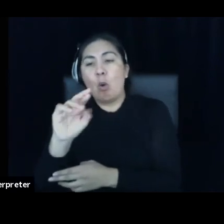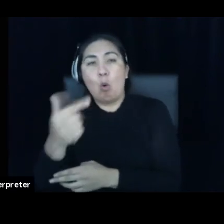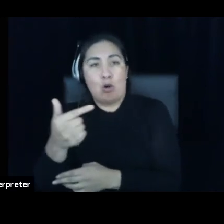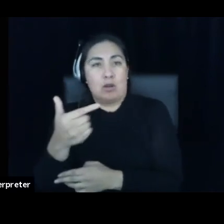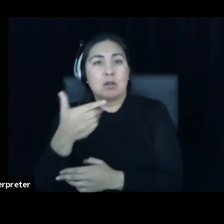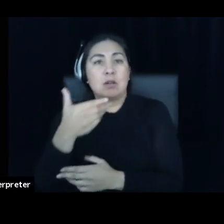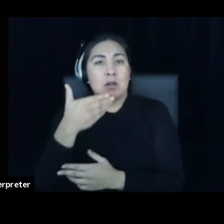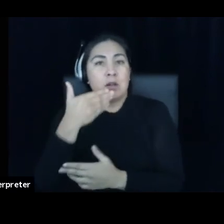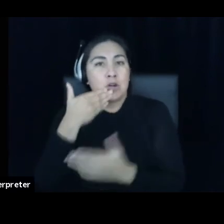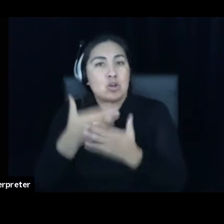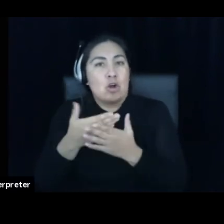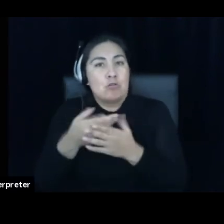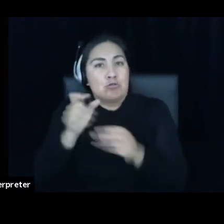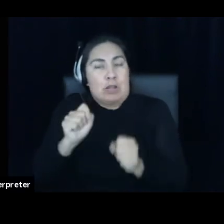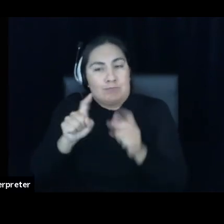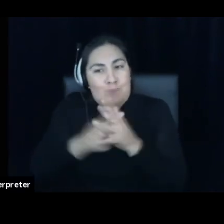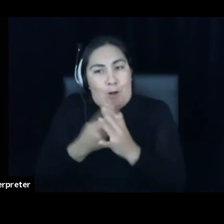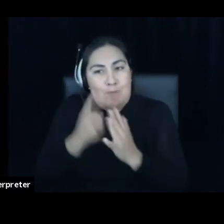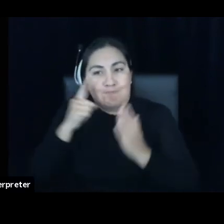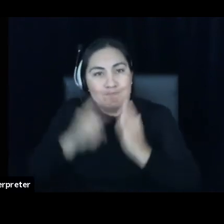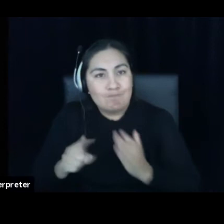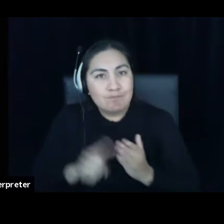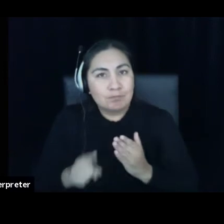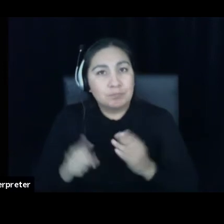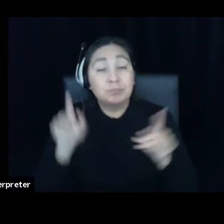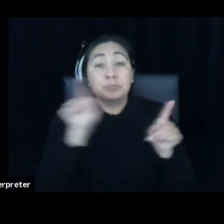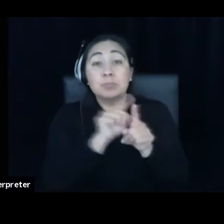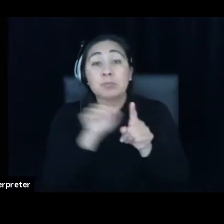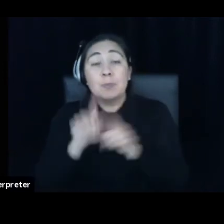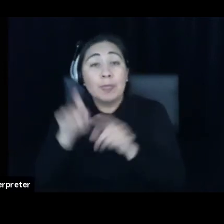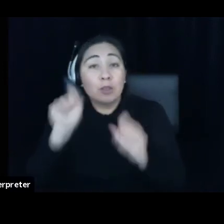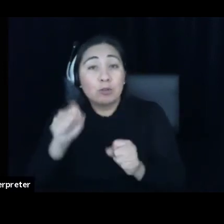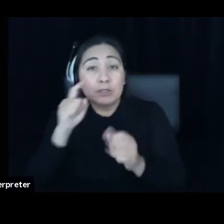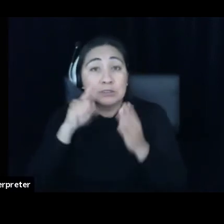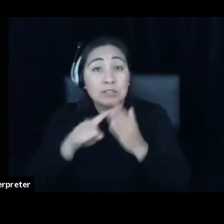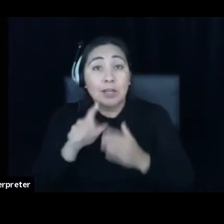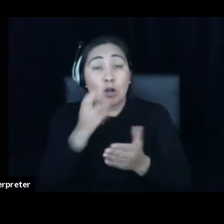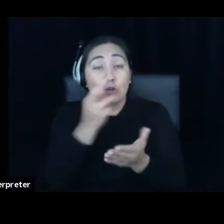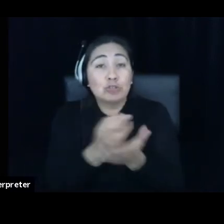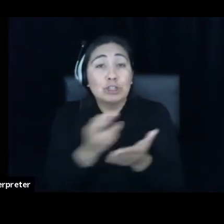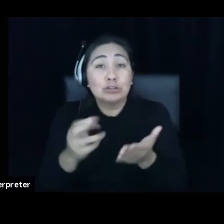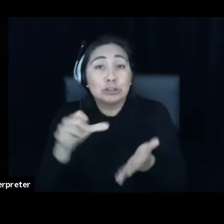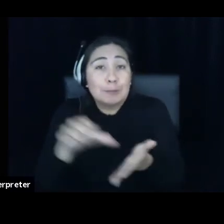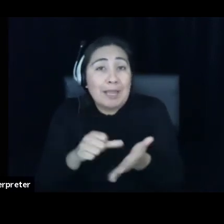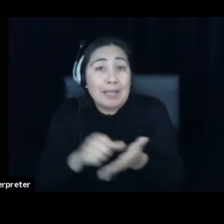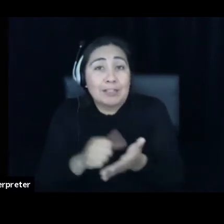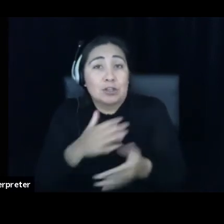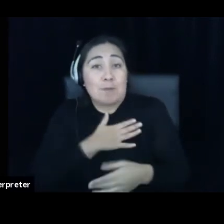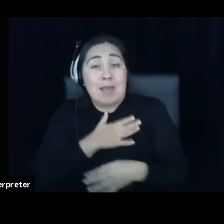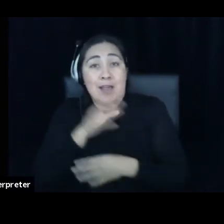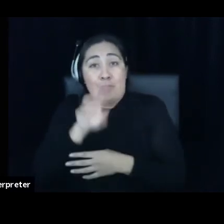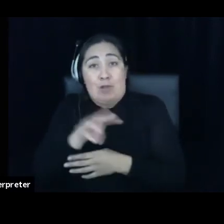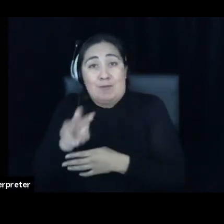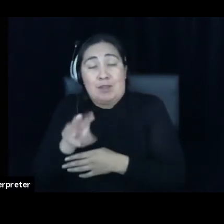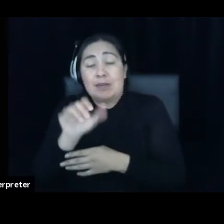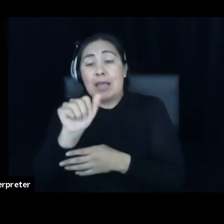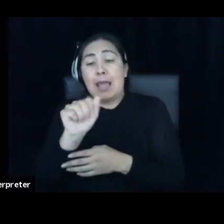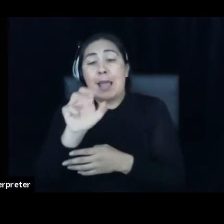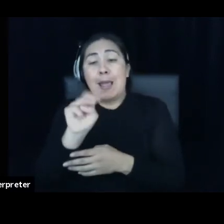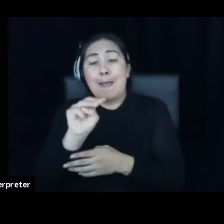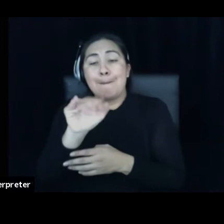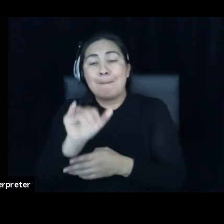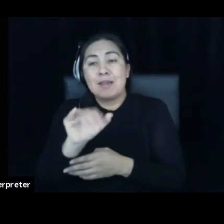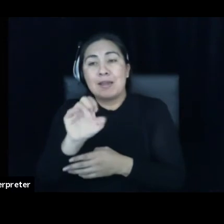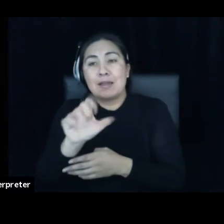NFCC.org. And you can also go to the resources page of my website, which is